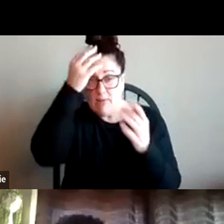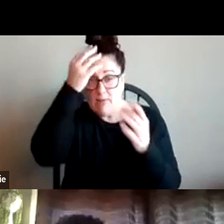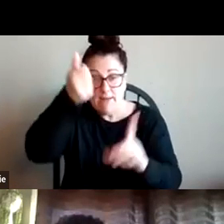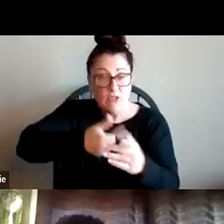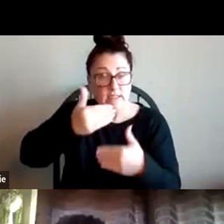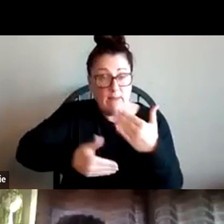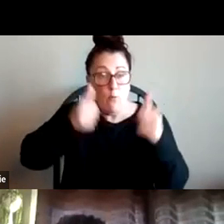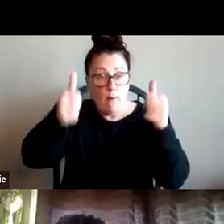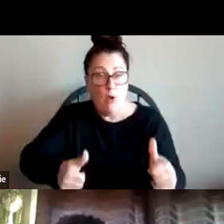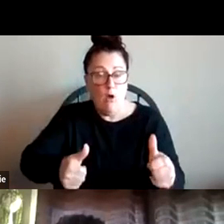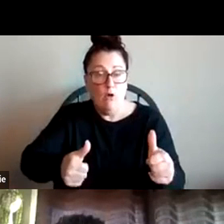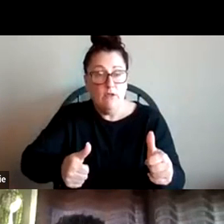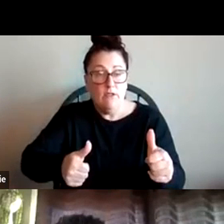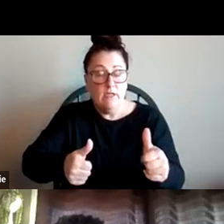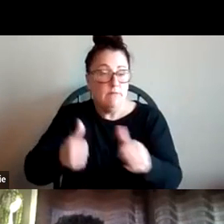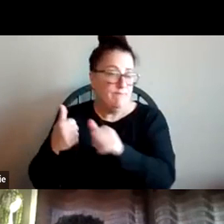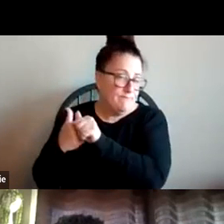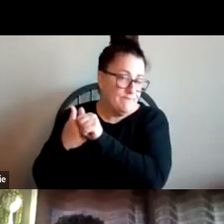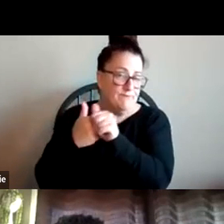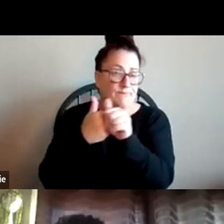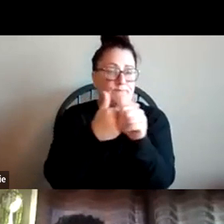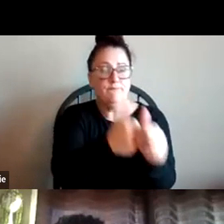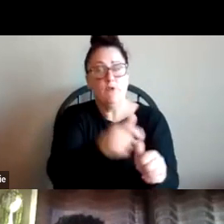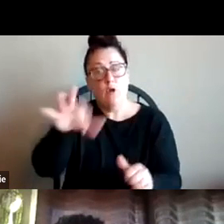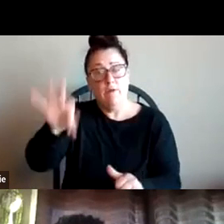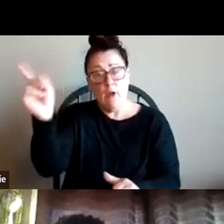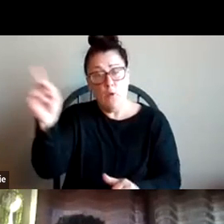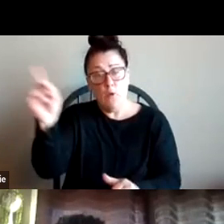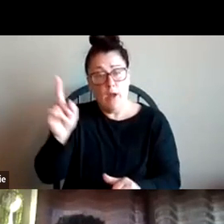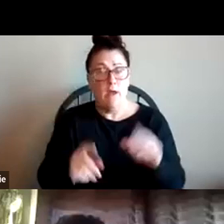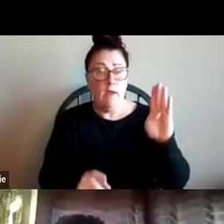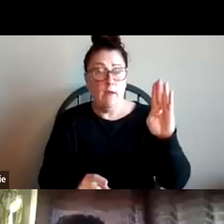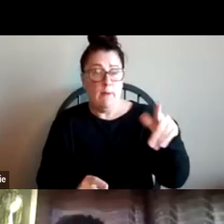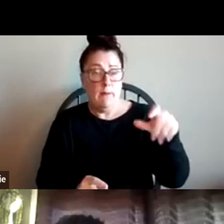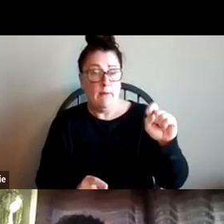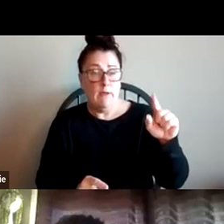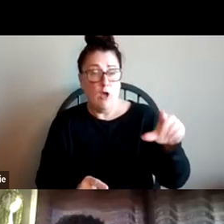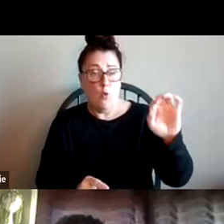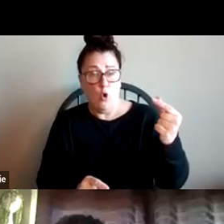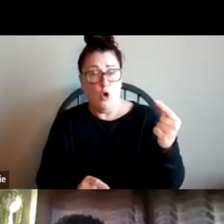will be posted all along the way and can be found at